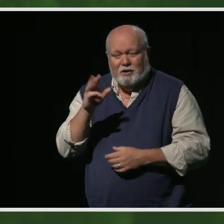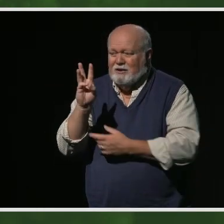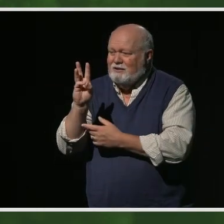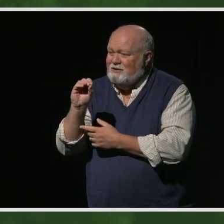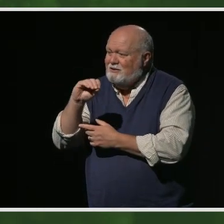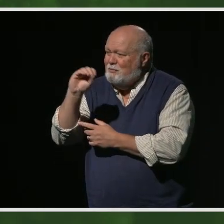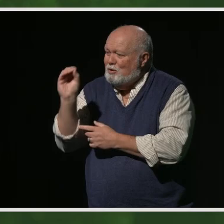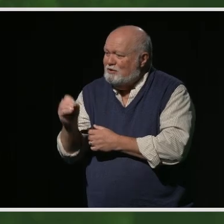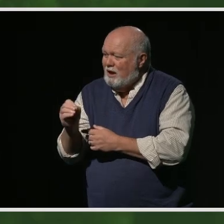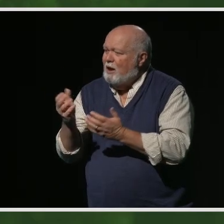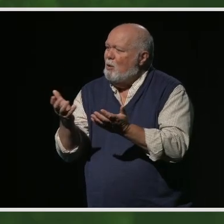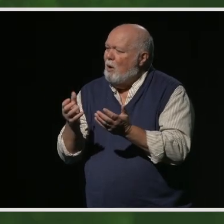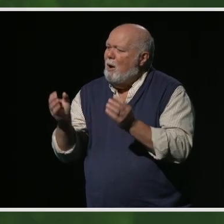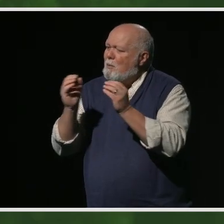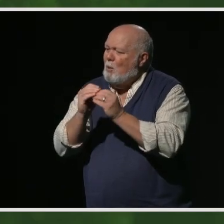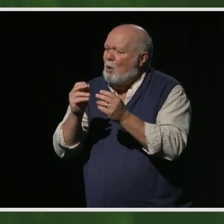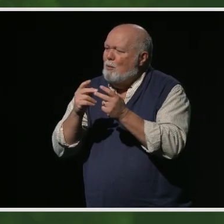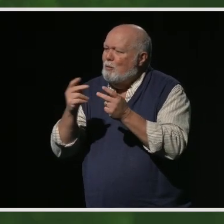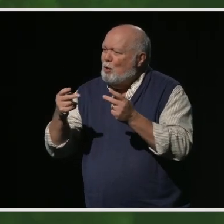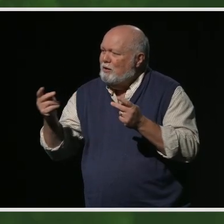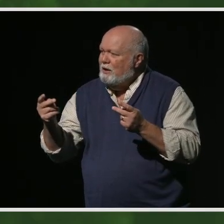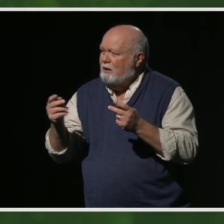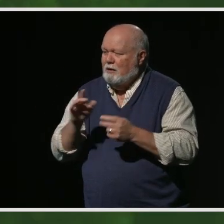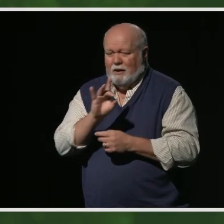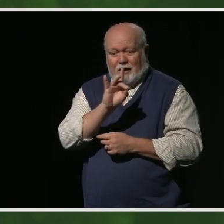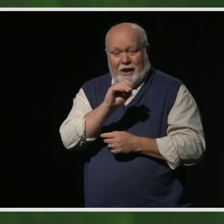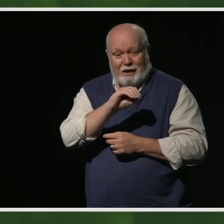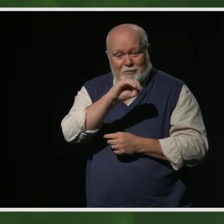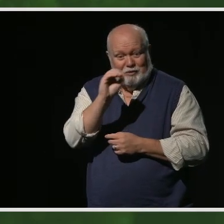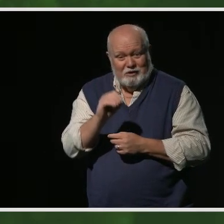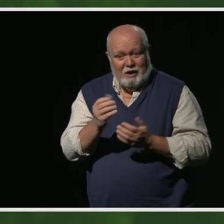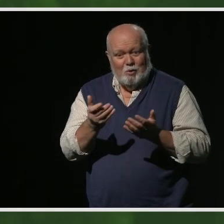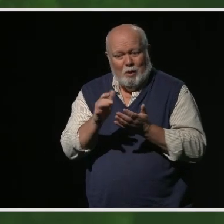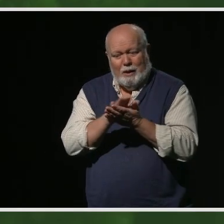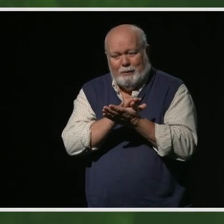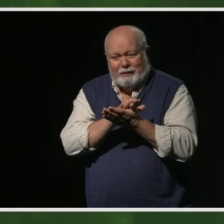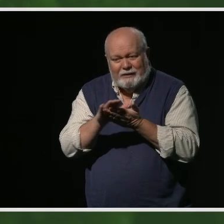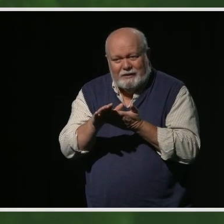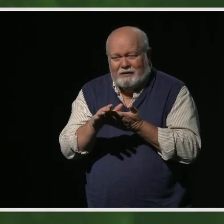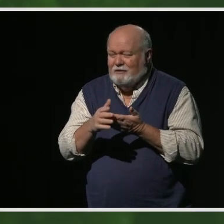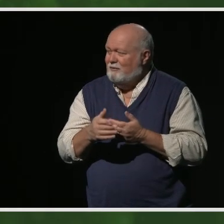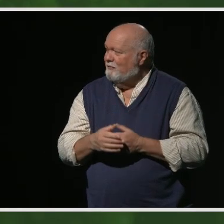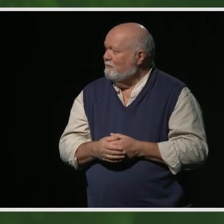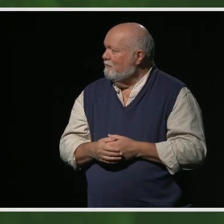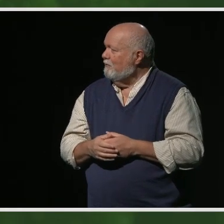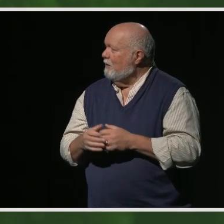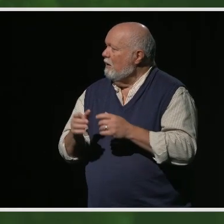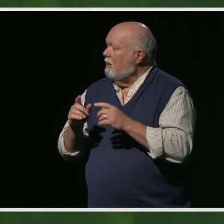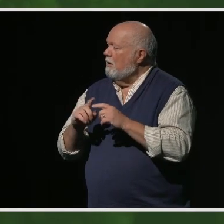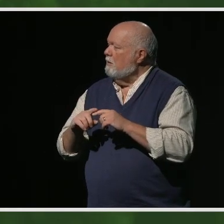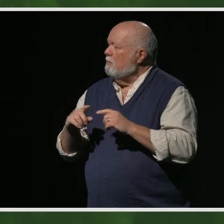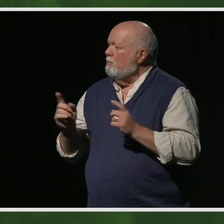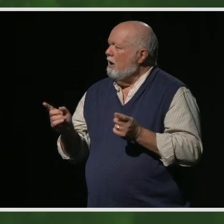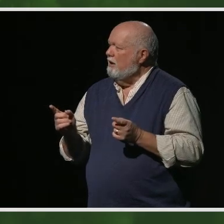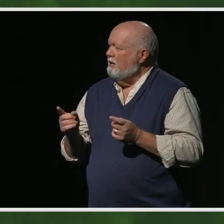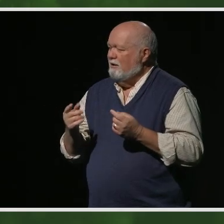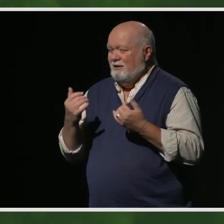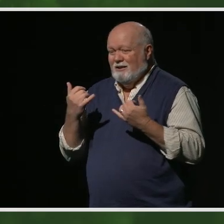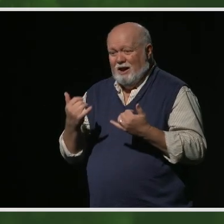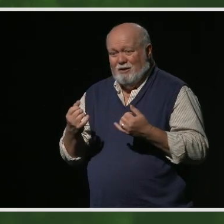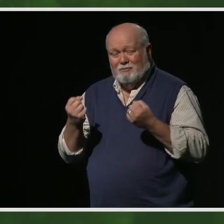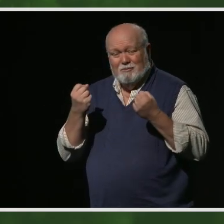protein, 81% want clean labels. But the reality is that for many